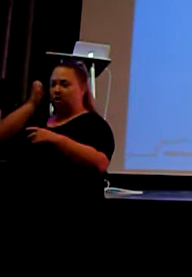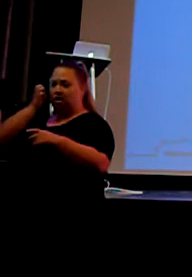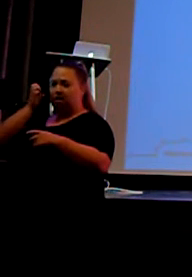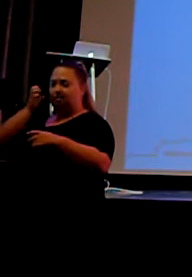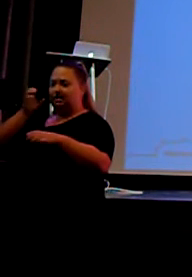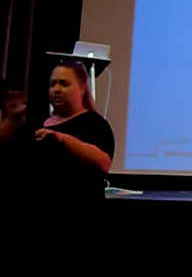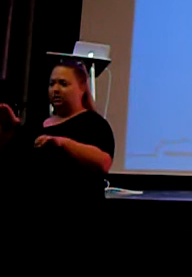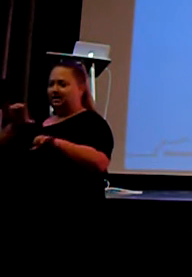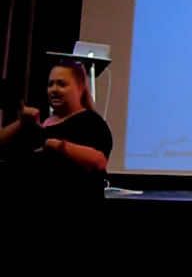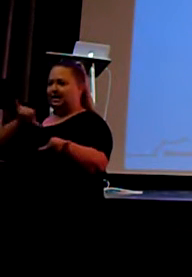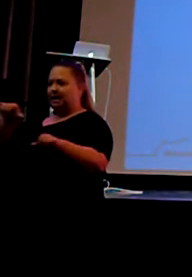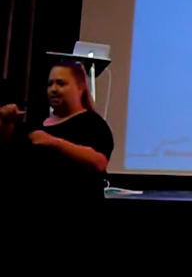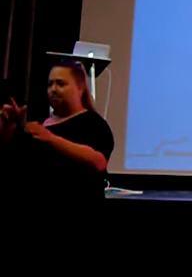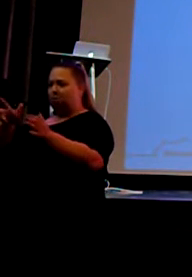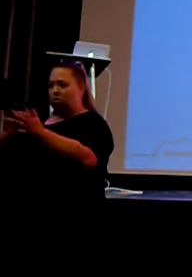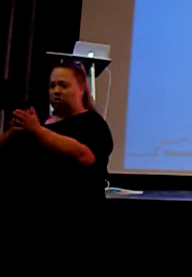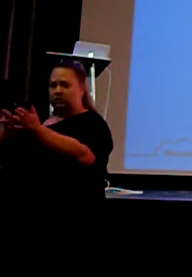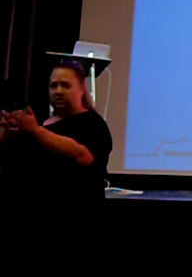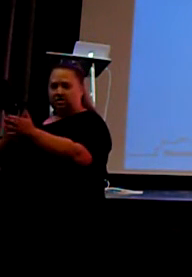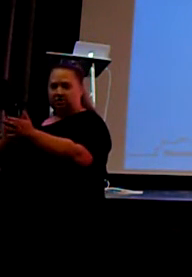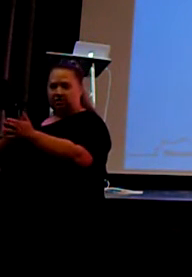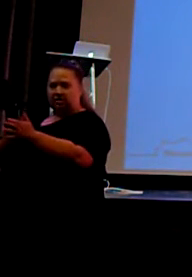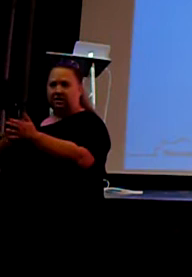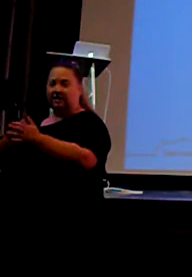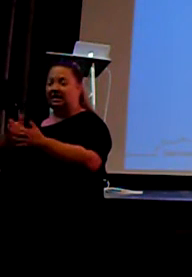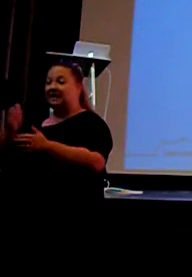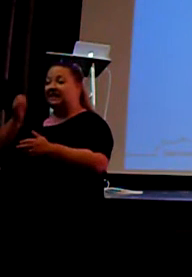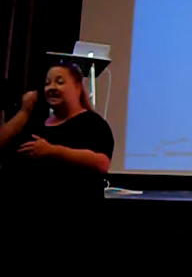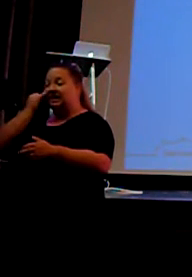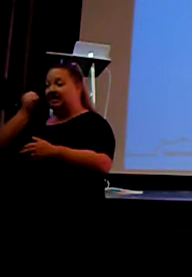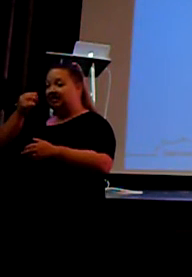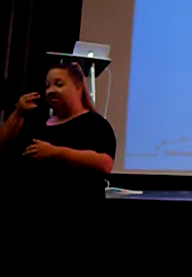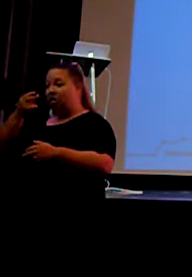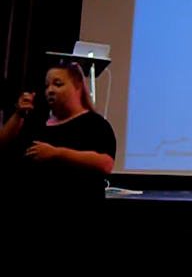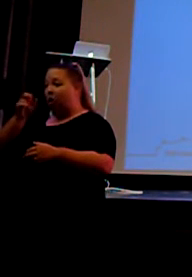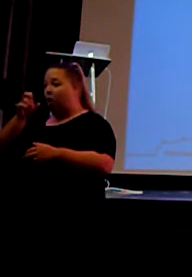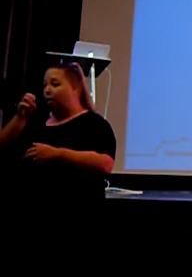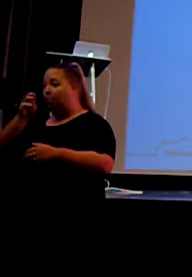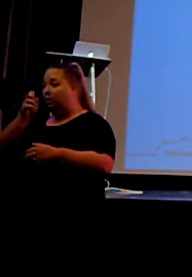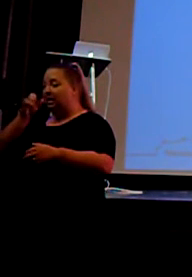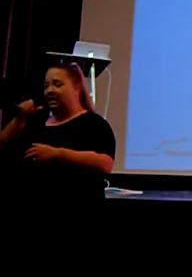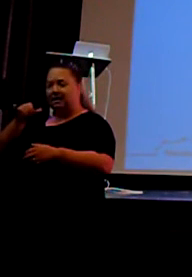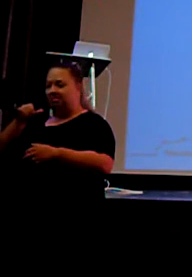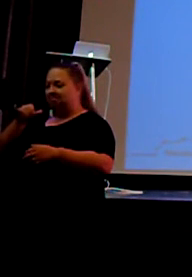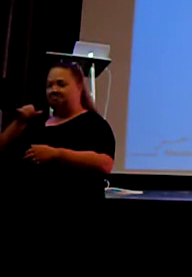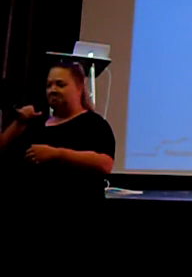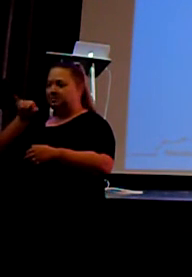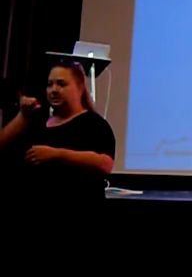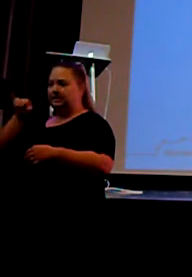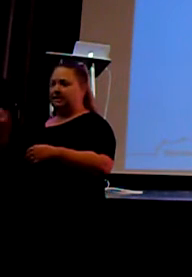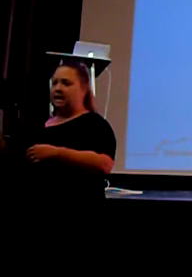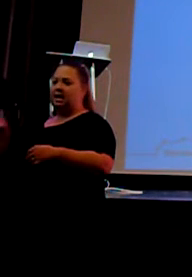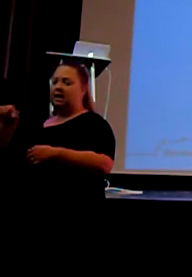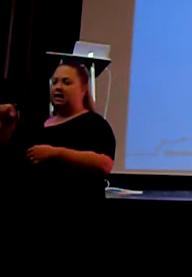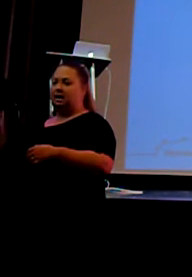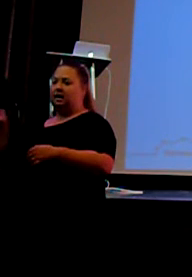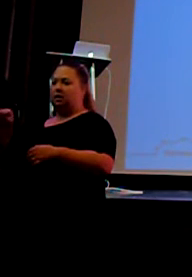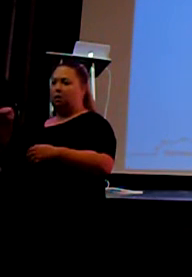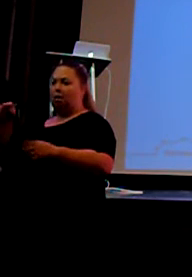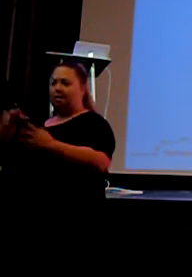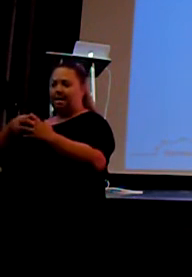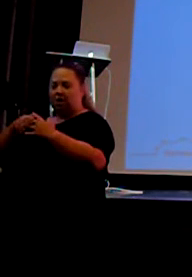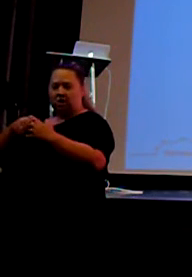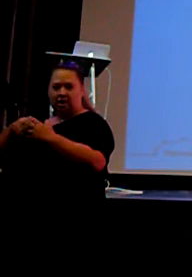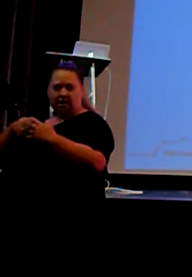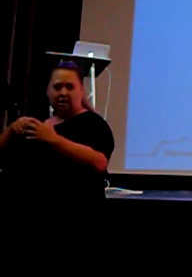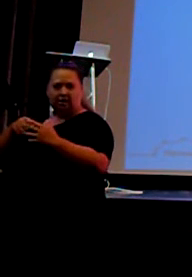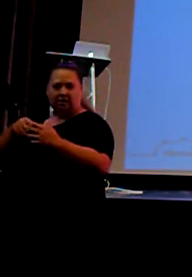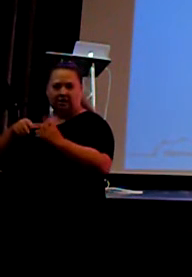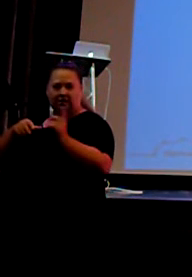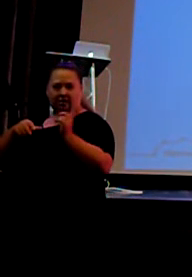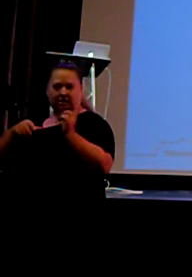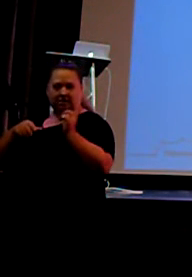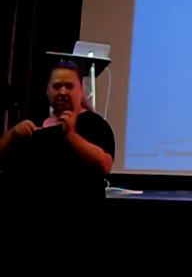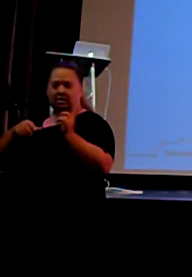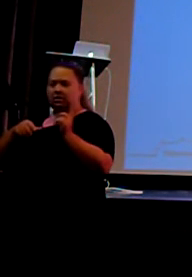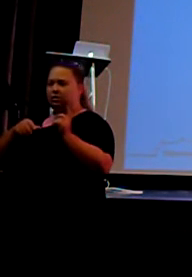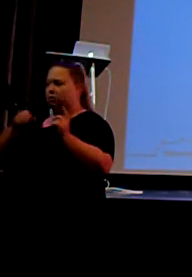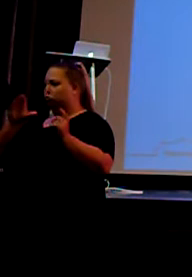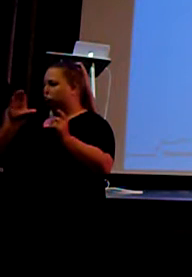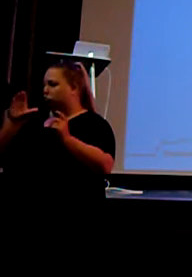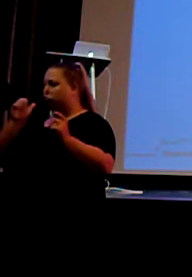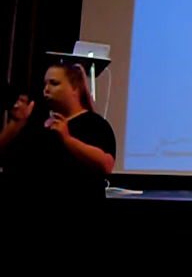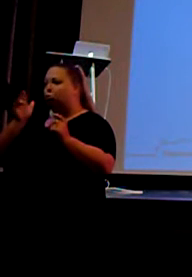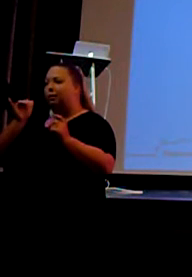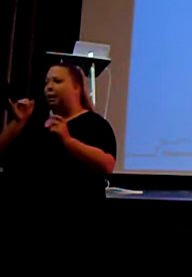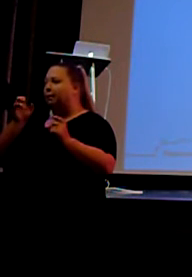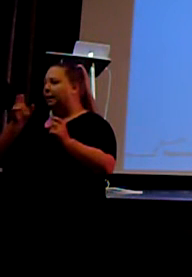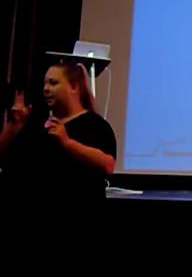year? If the Harmony is doing it? Right. No. Oh, you'll stay in North America? Yes. And you just do the Caribbean? Yes. Okay.